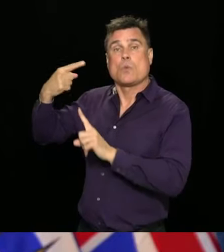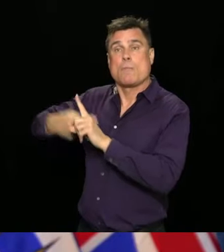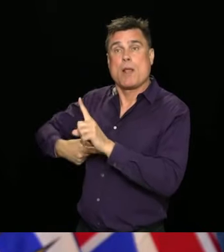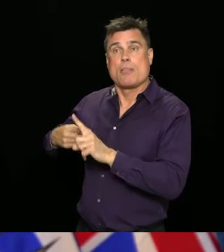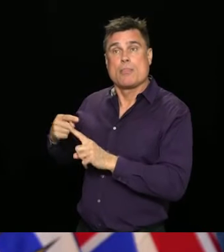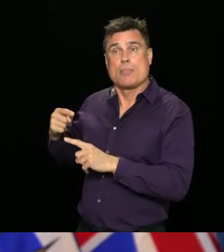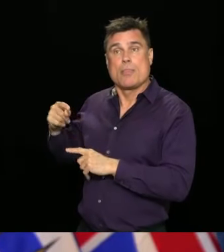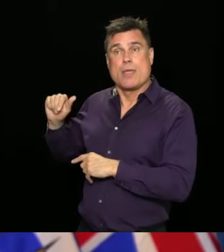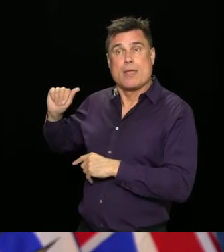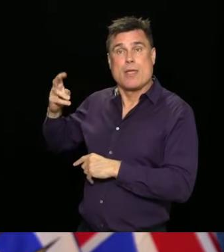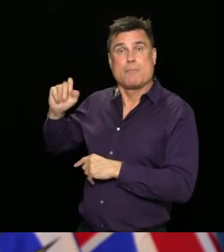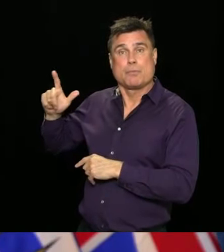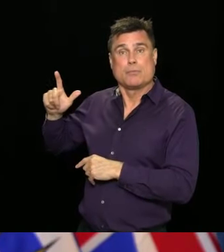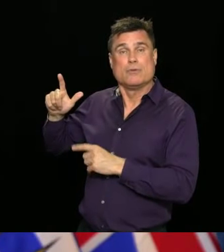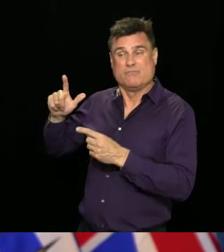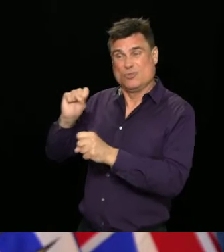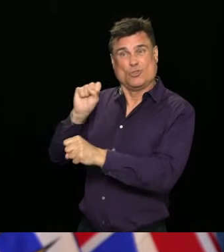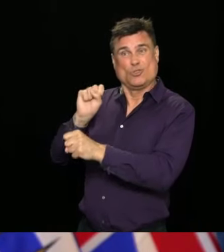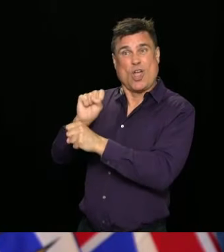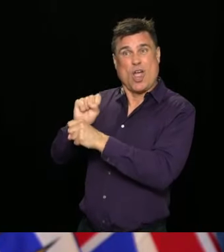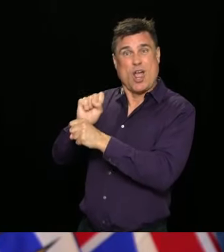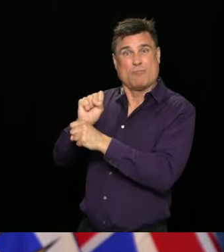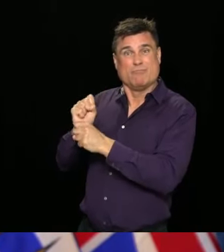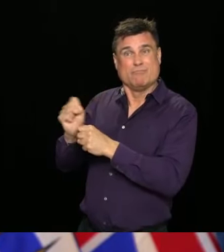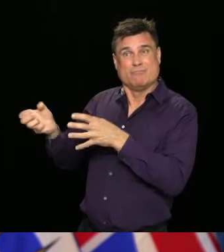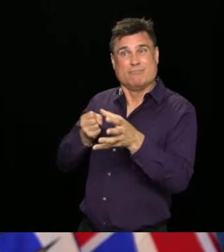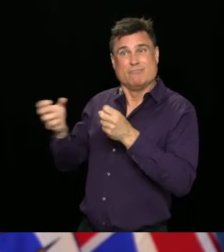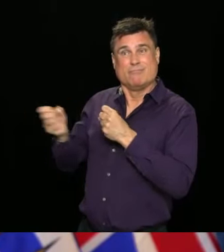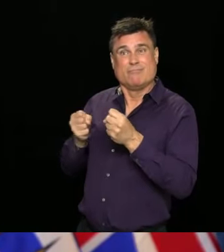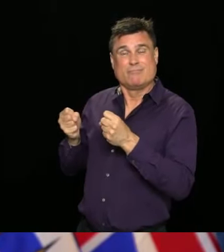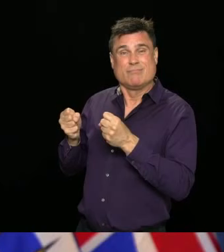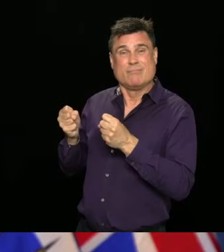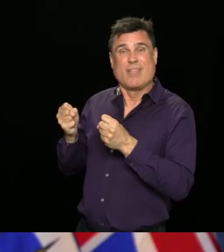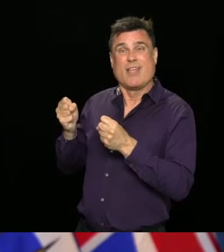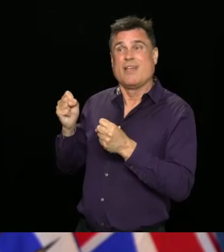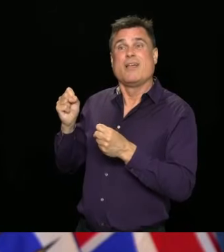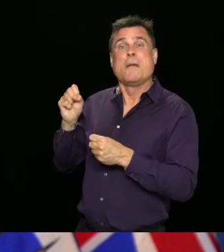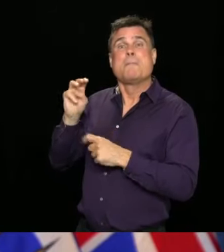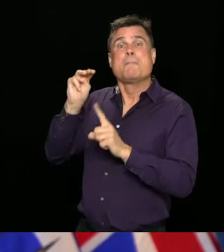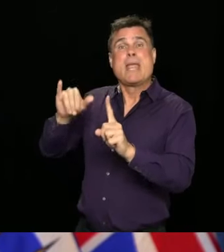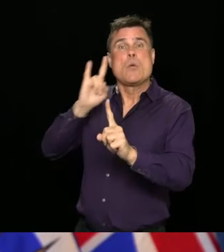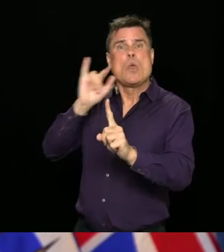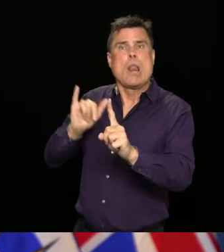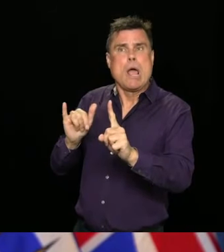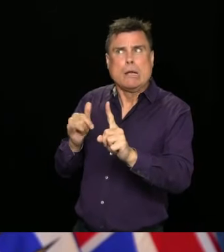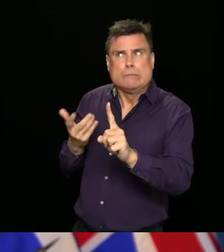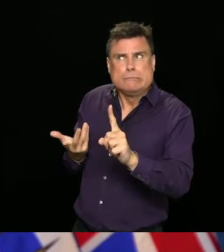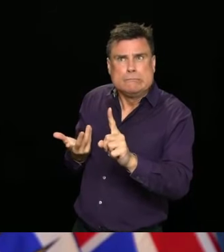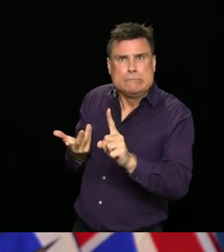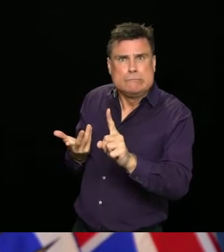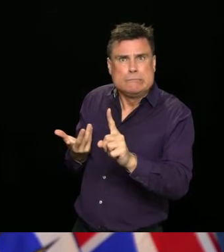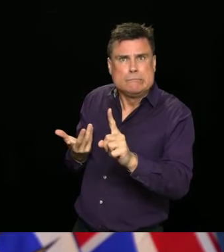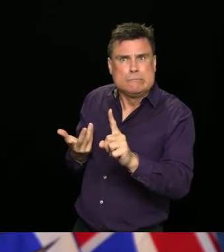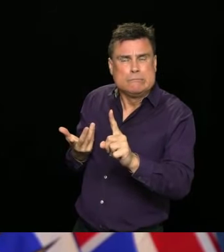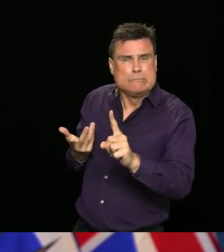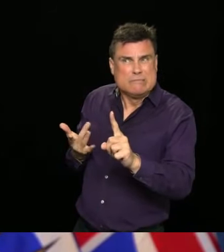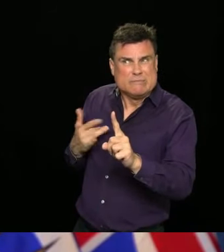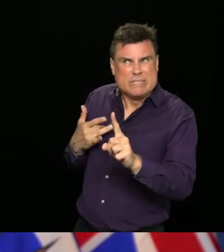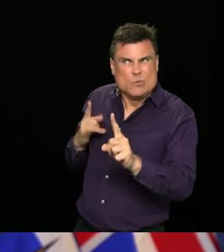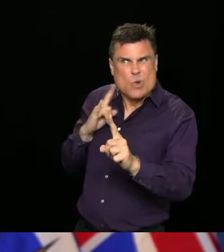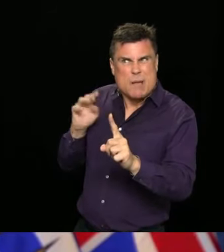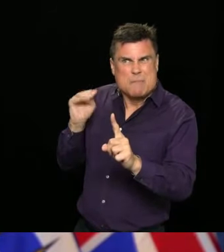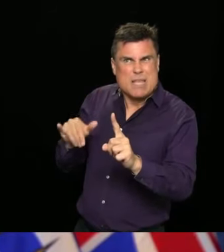numbers that you were hoping May might look a little bit better, and knowing we're expecting that in the coming days, within the next week, I suppose. Any